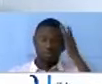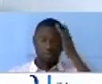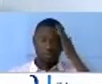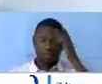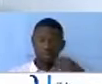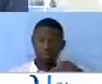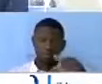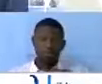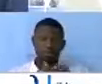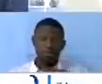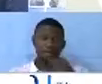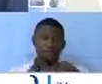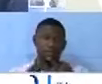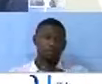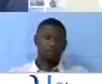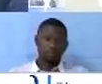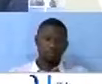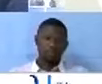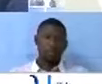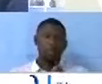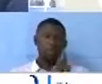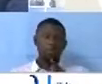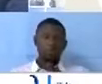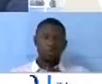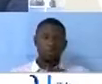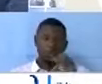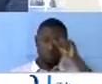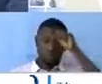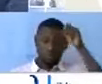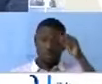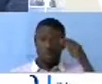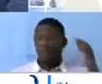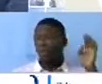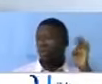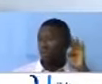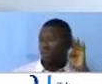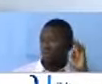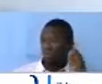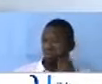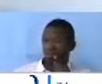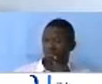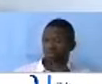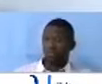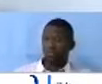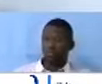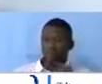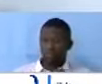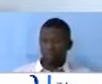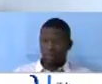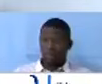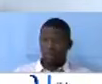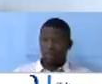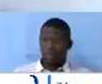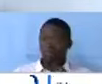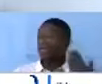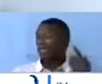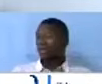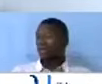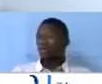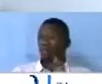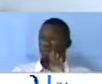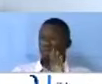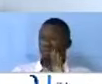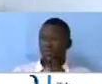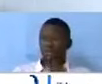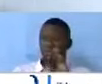you. Why definitely? Yes. At that point in time, let me tell you one thing about him. Whenever he meets